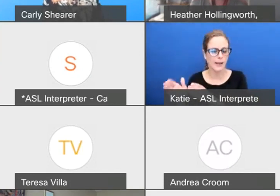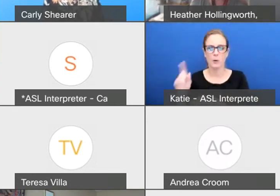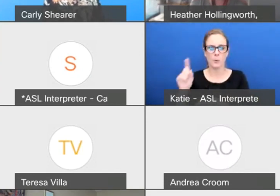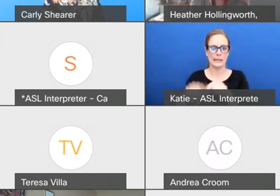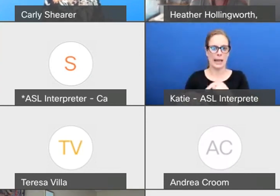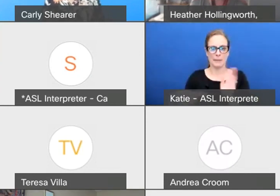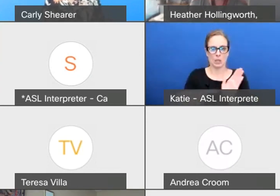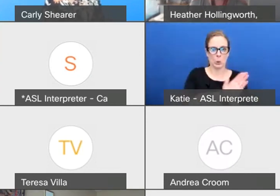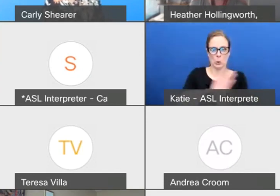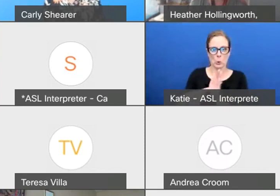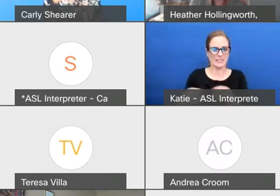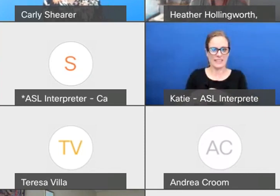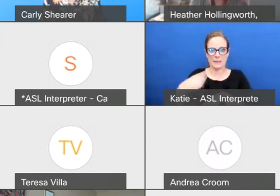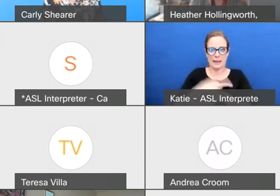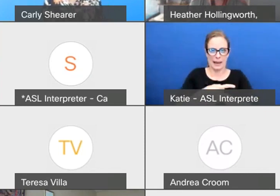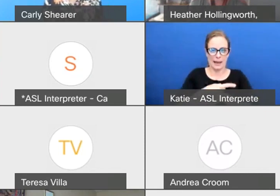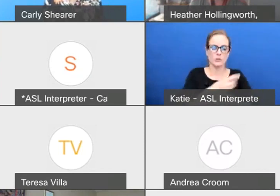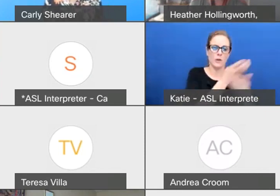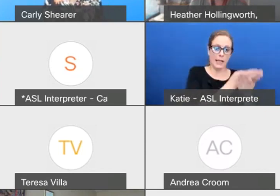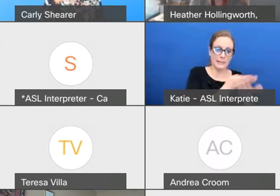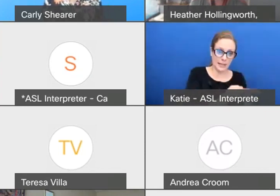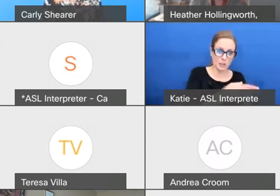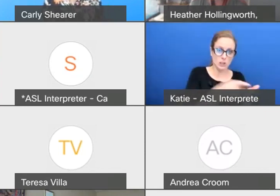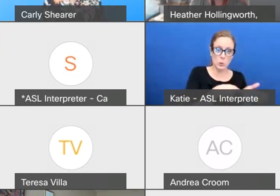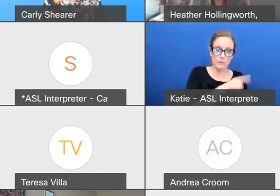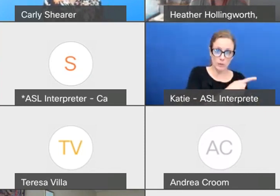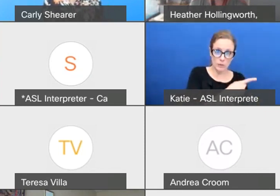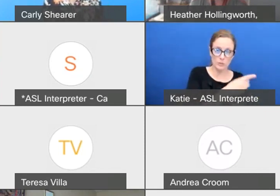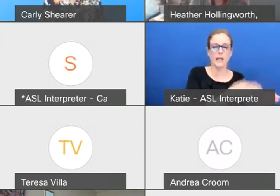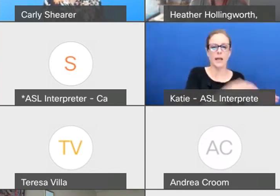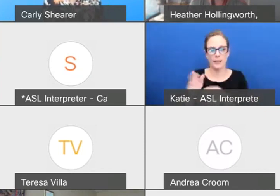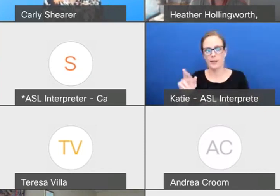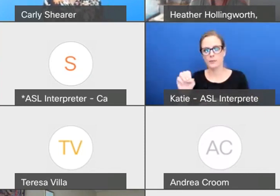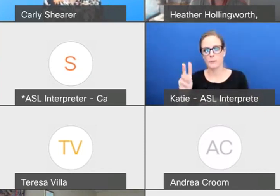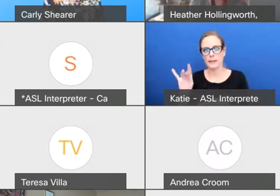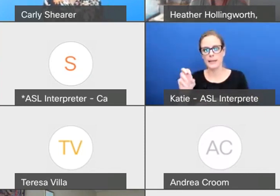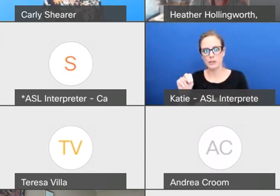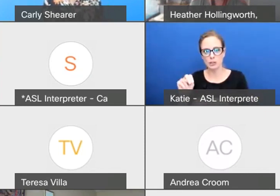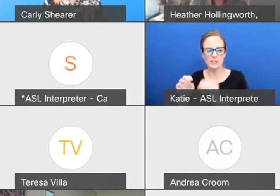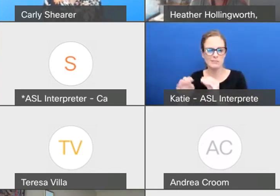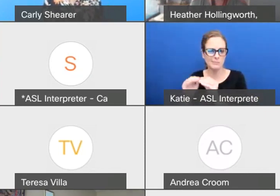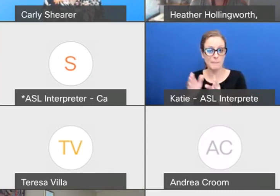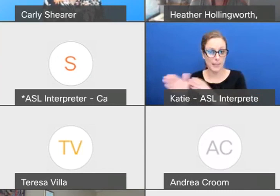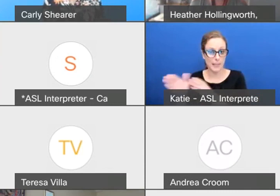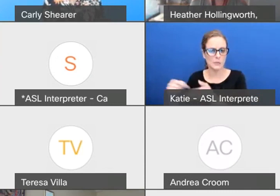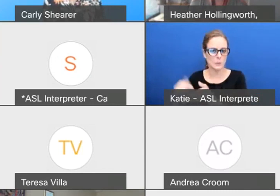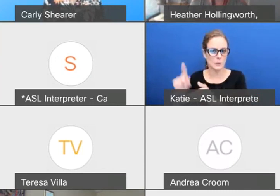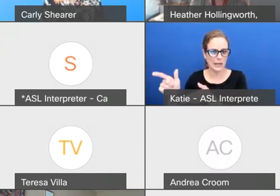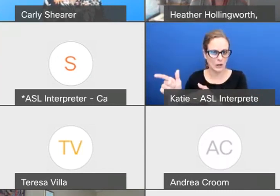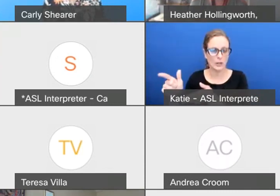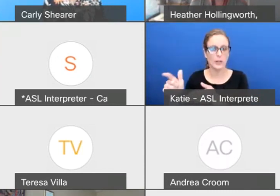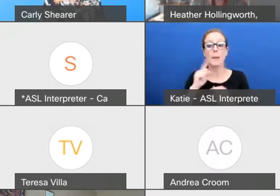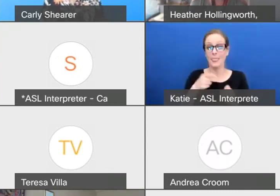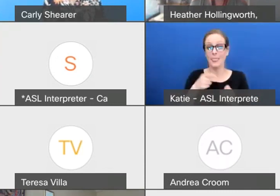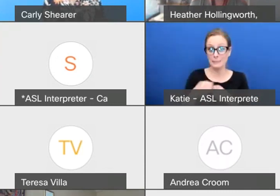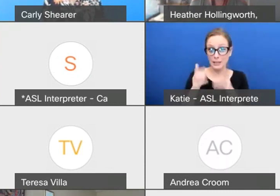So DDS staggered it a little bit. So there's time to get the remediation plans. But what it means for these guys, like primarily the specialists that are here, is